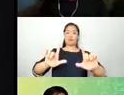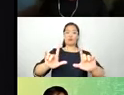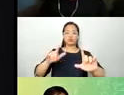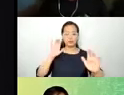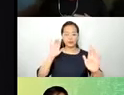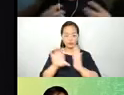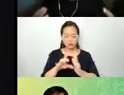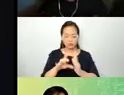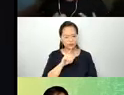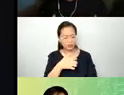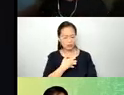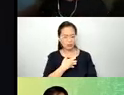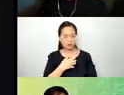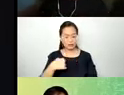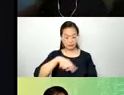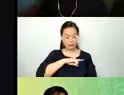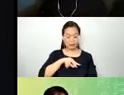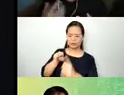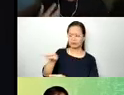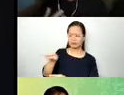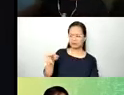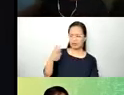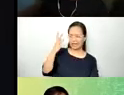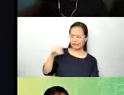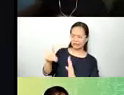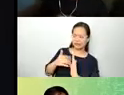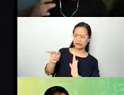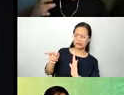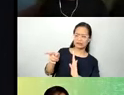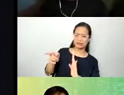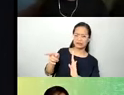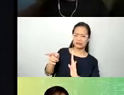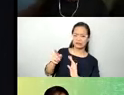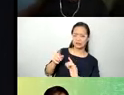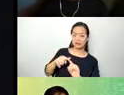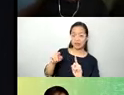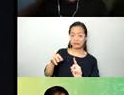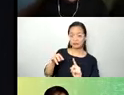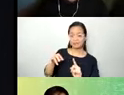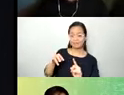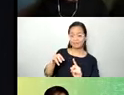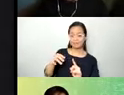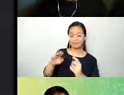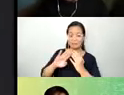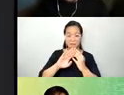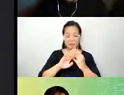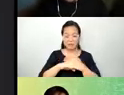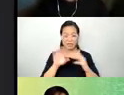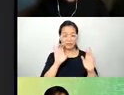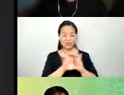And what we saw as anger, now looking back, looking at the fuller picture, I think the true emotion was